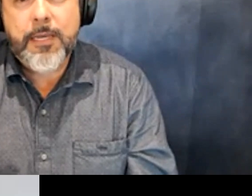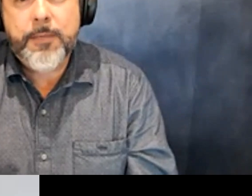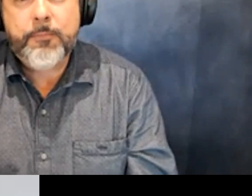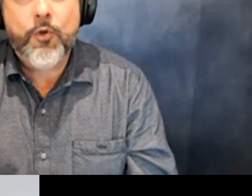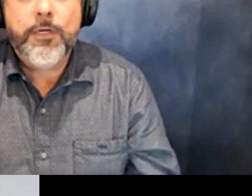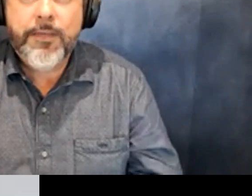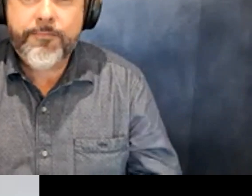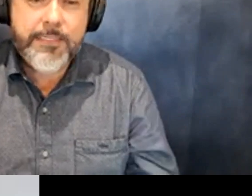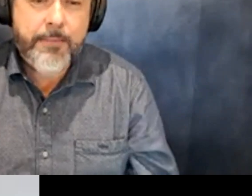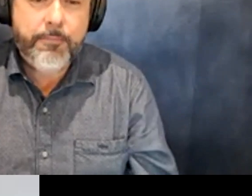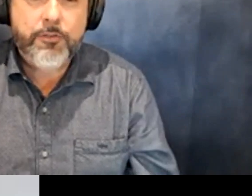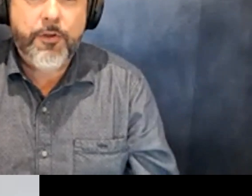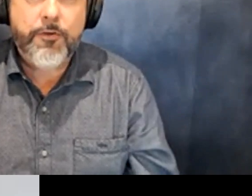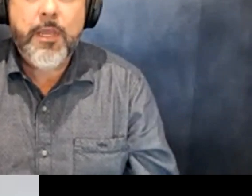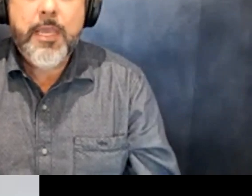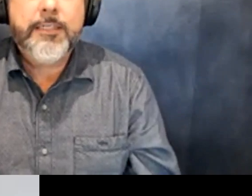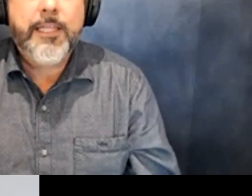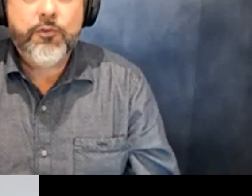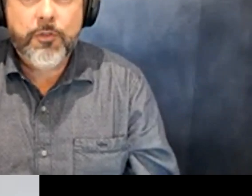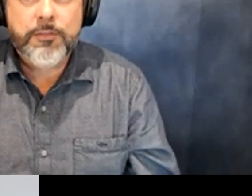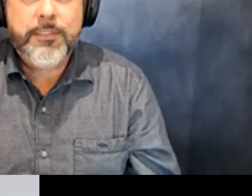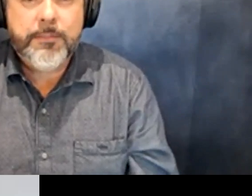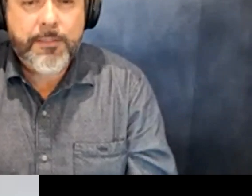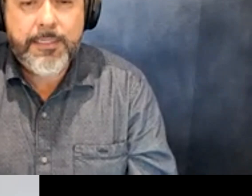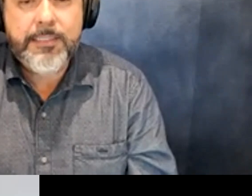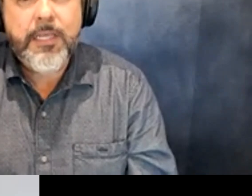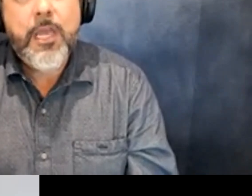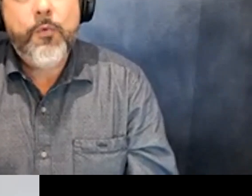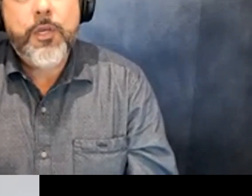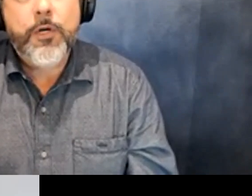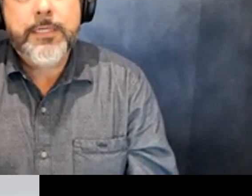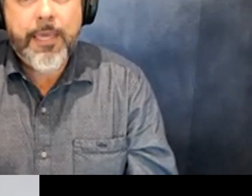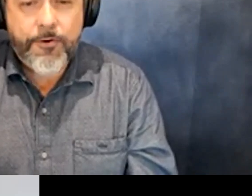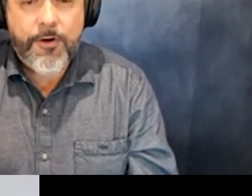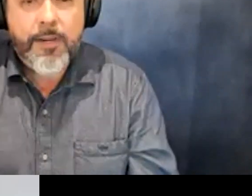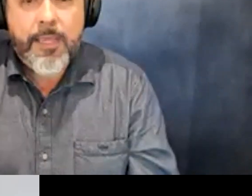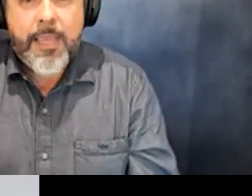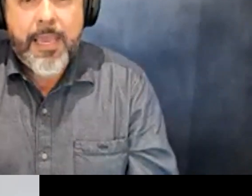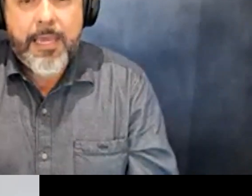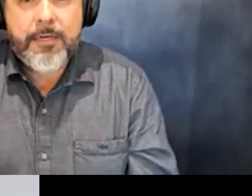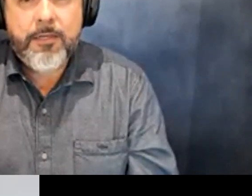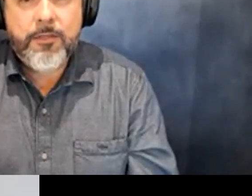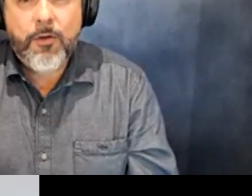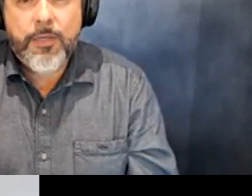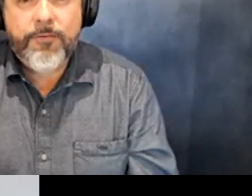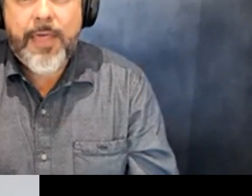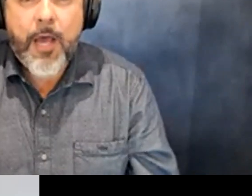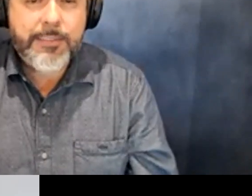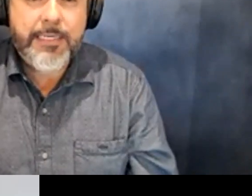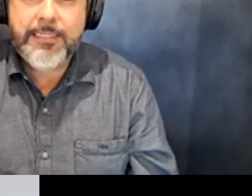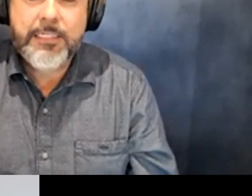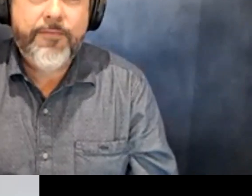there's people who are deaf and disabled or other intellectual disabilities, but we can work together and,